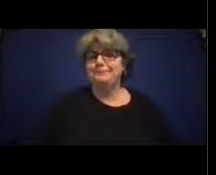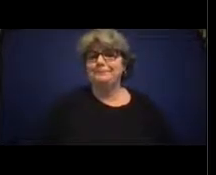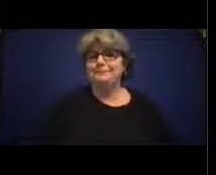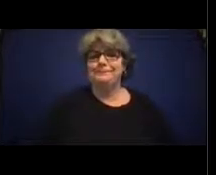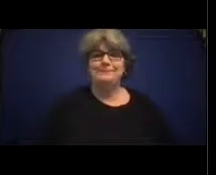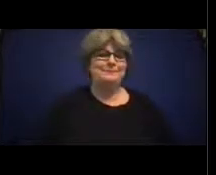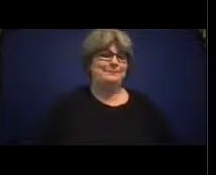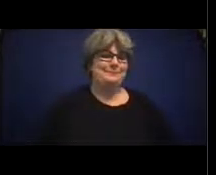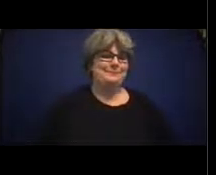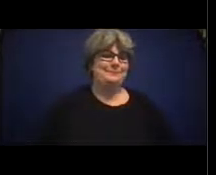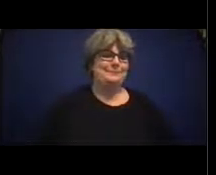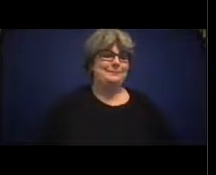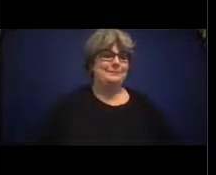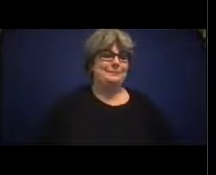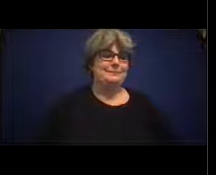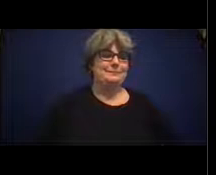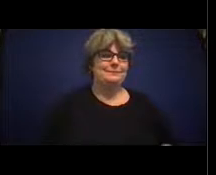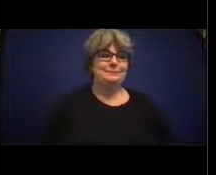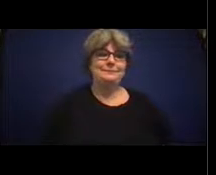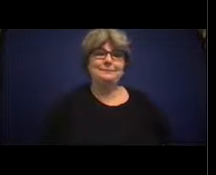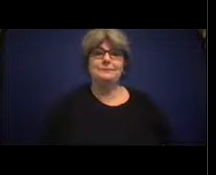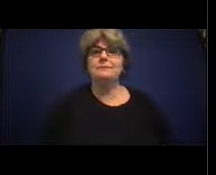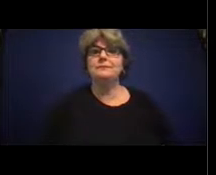next slide, please.